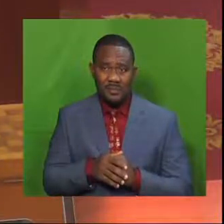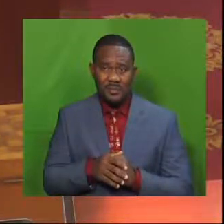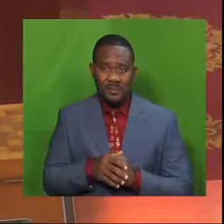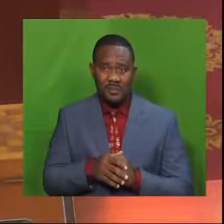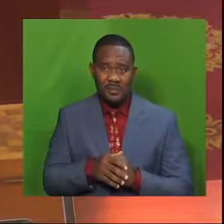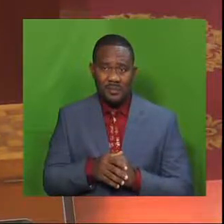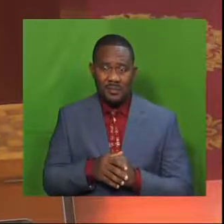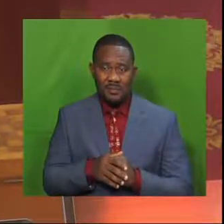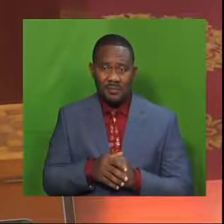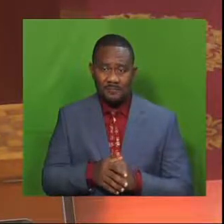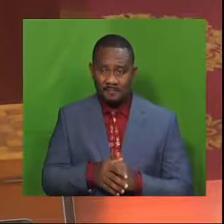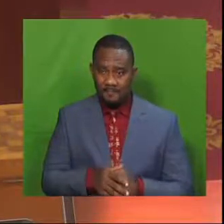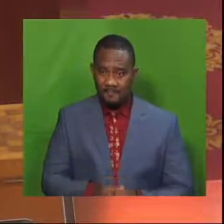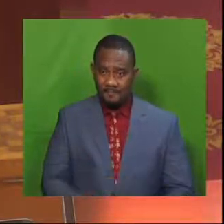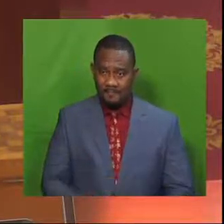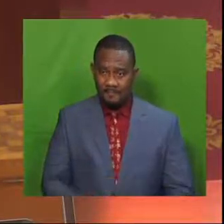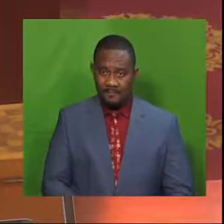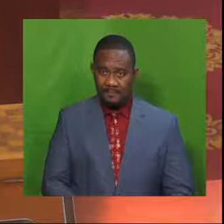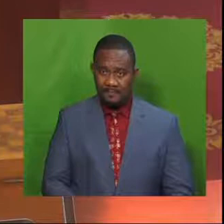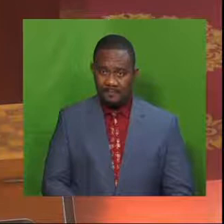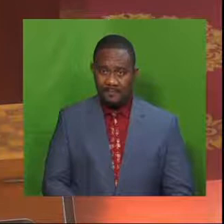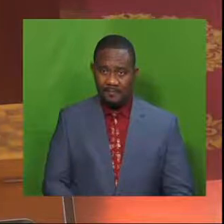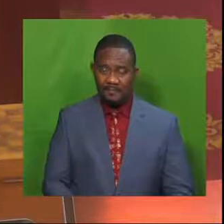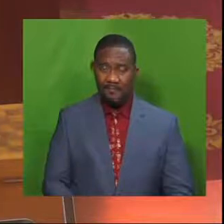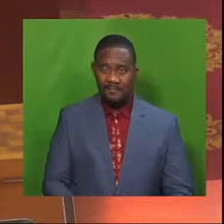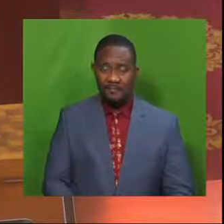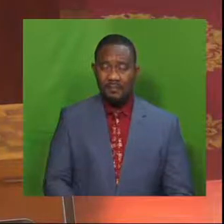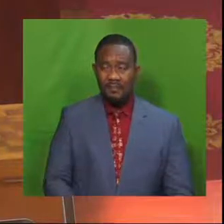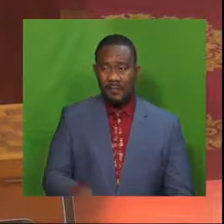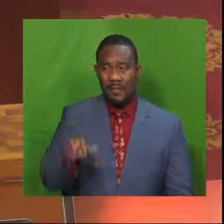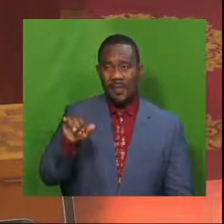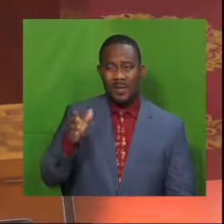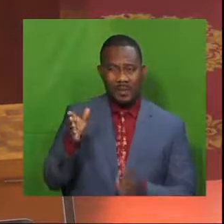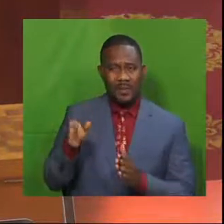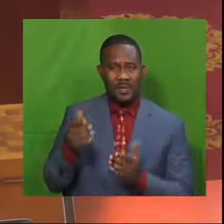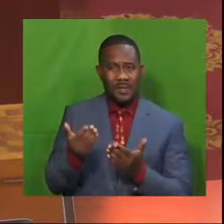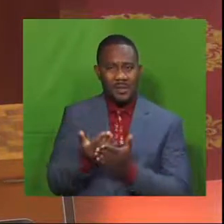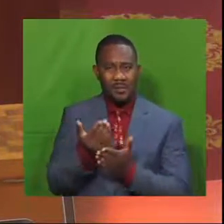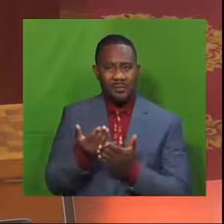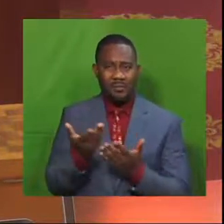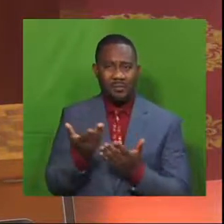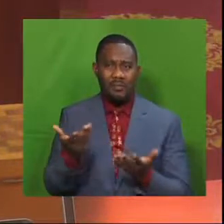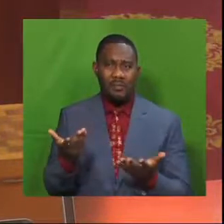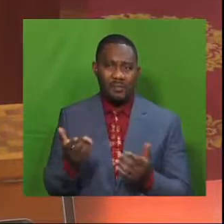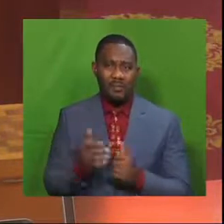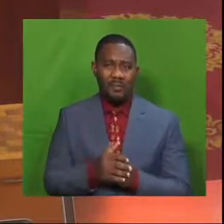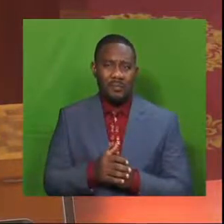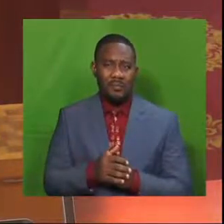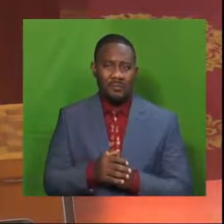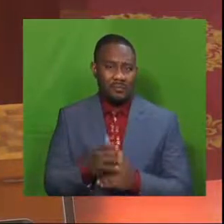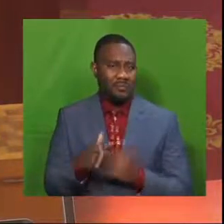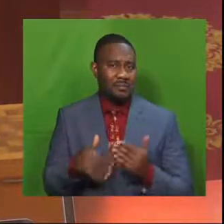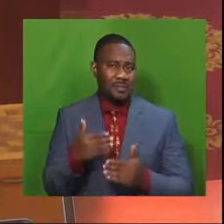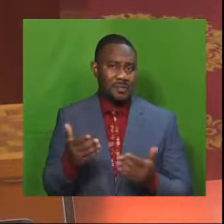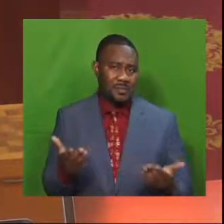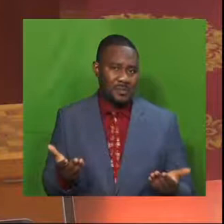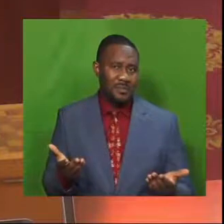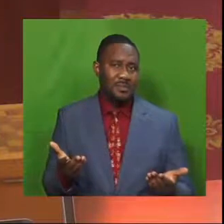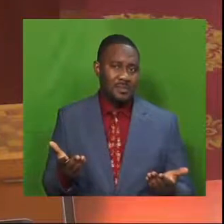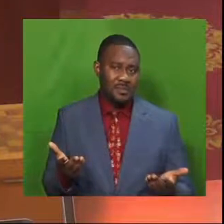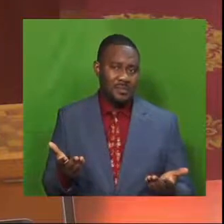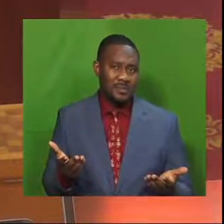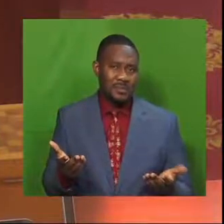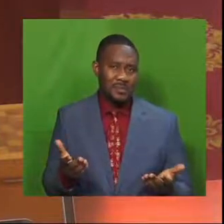considering the fact that she is a first-timer, I believe that you may warm yourself up to some of the first-timers. You are